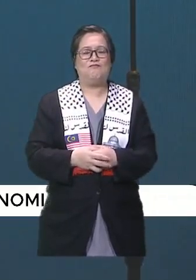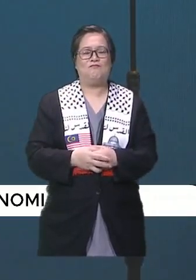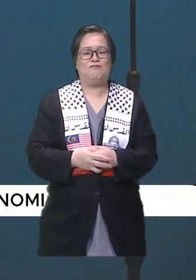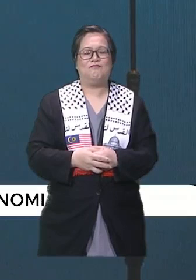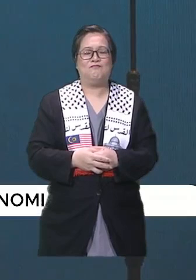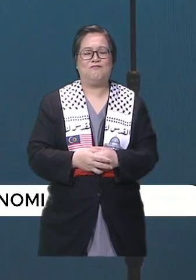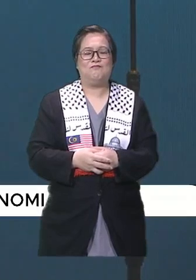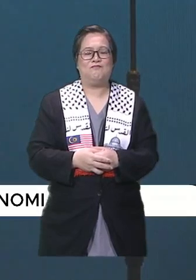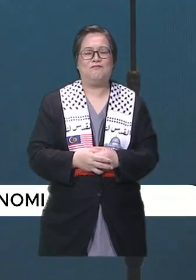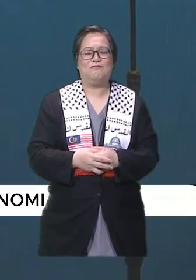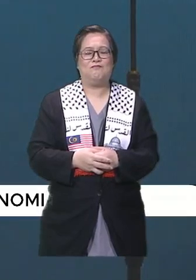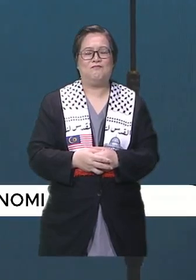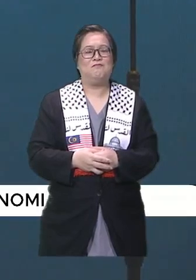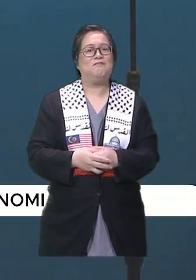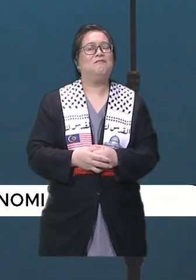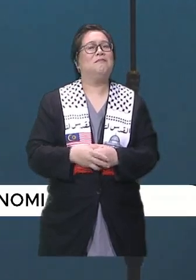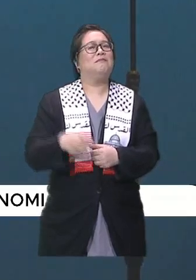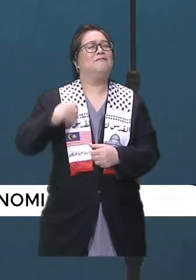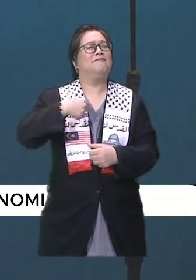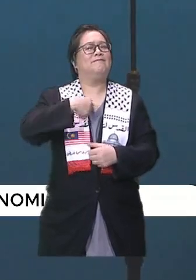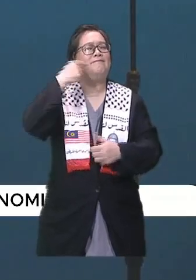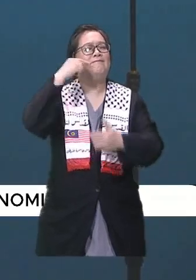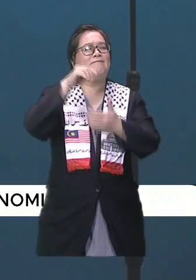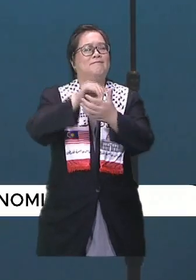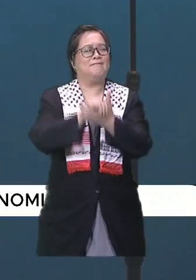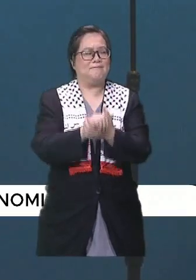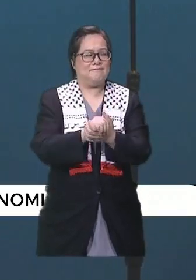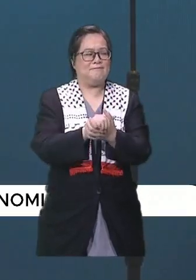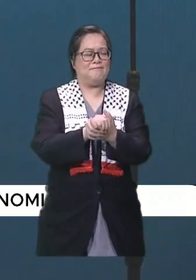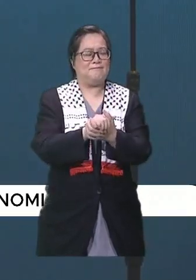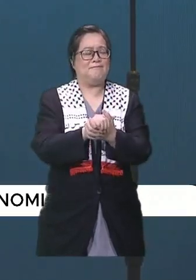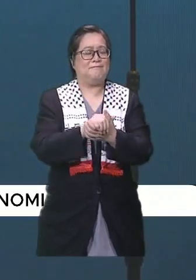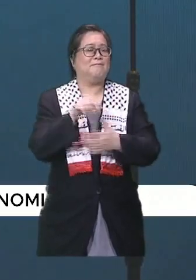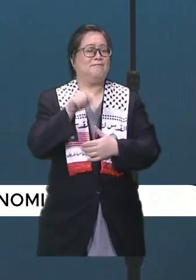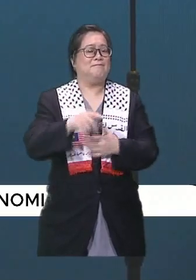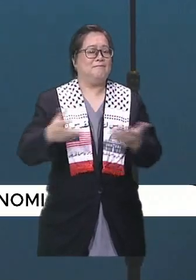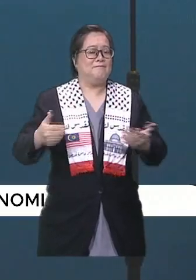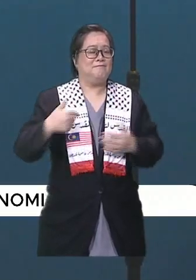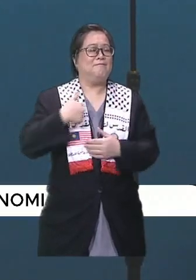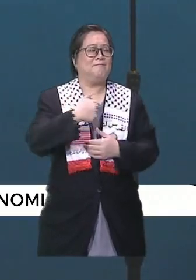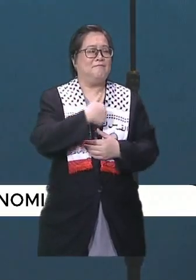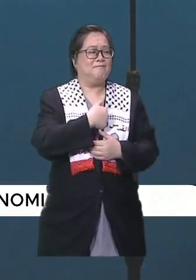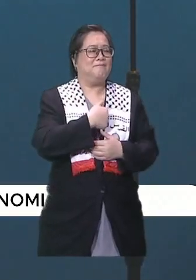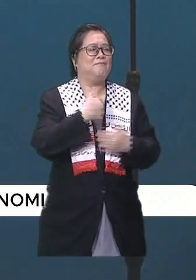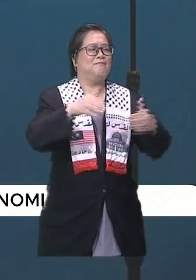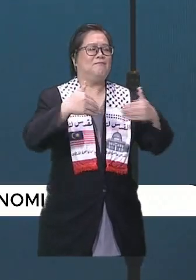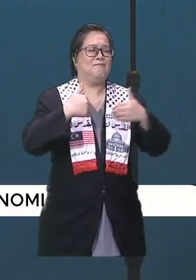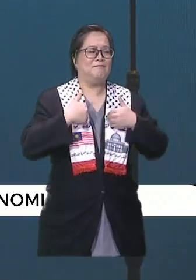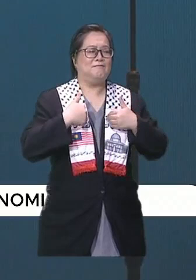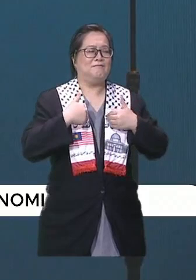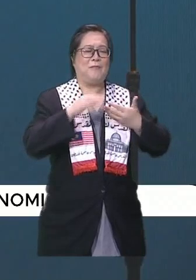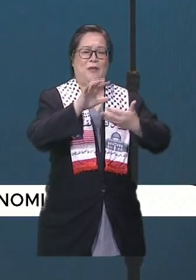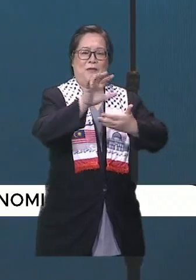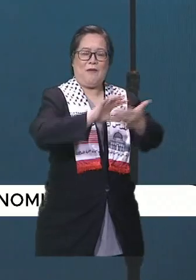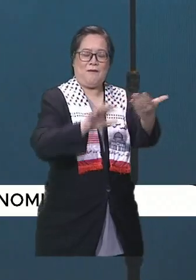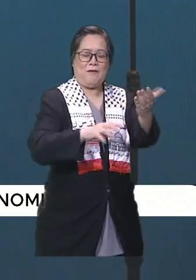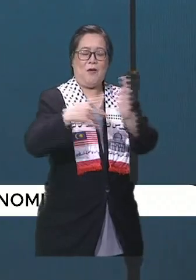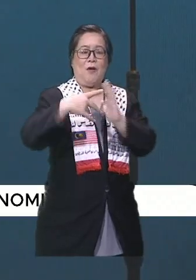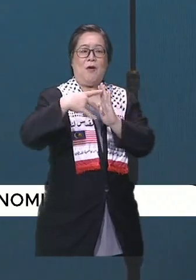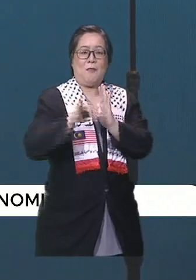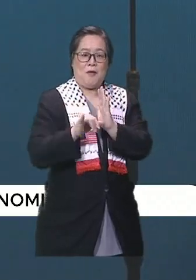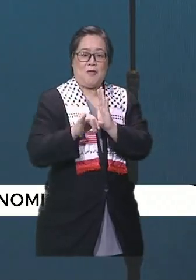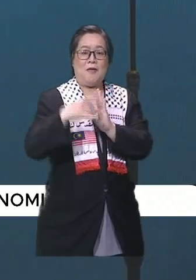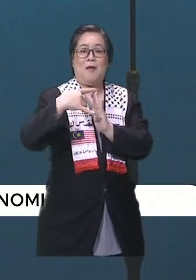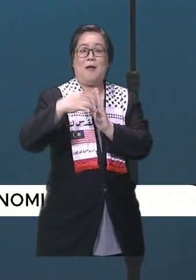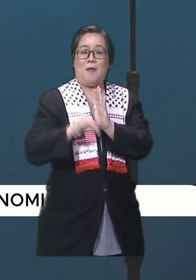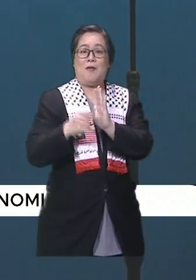And with that political stability, we have crafted policies. The